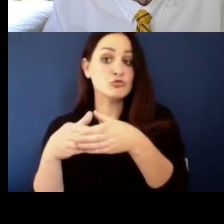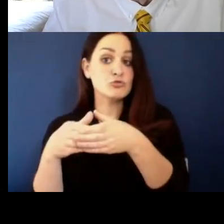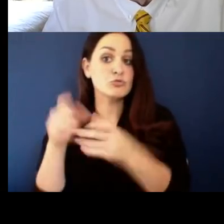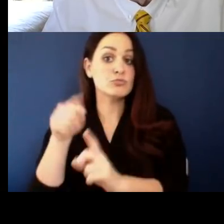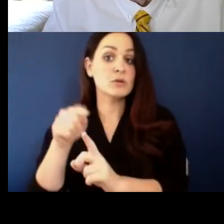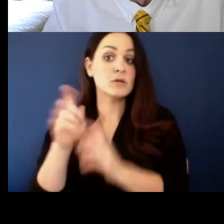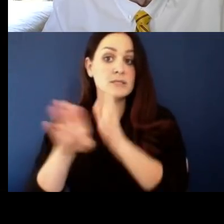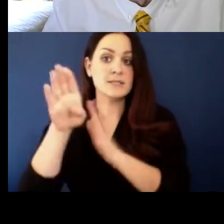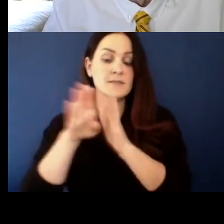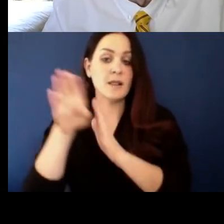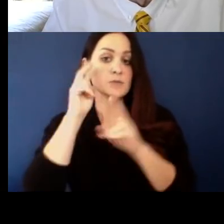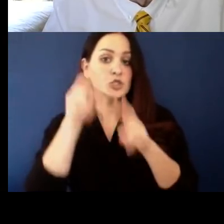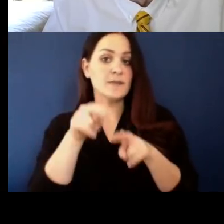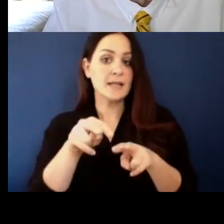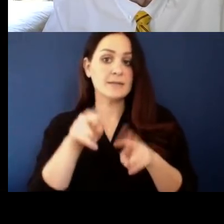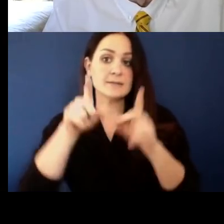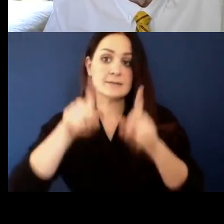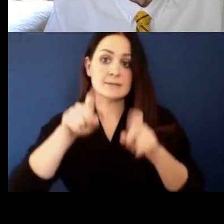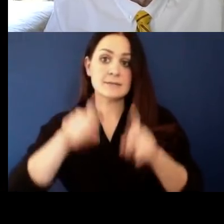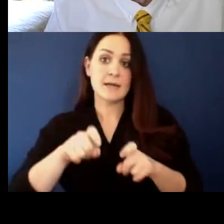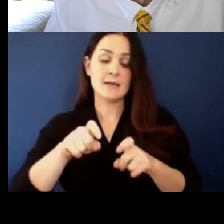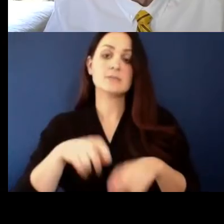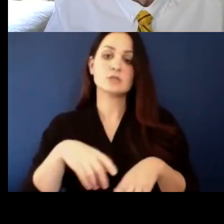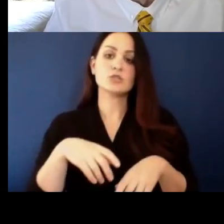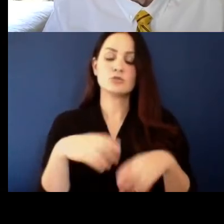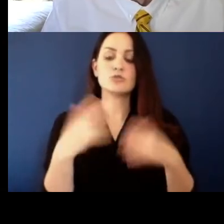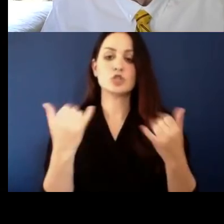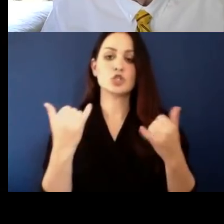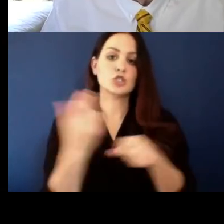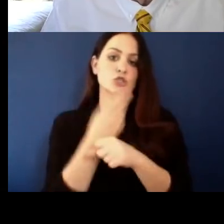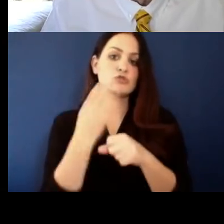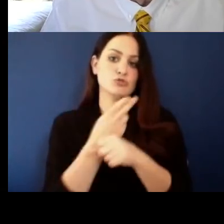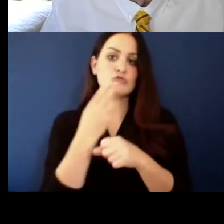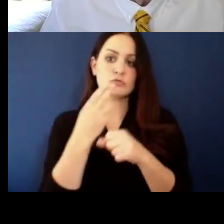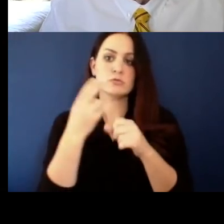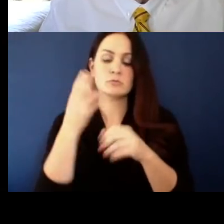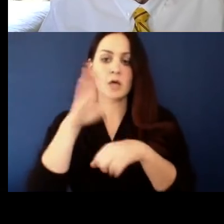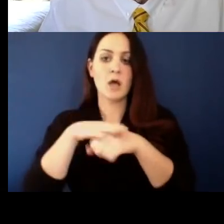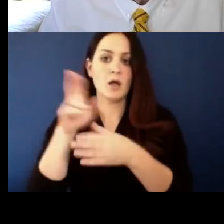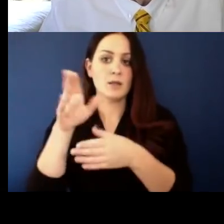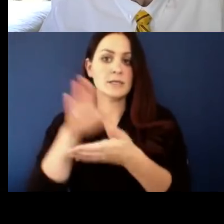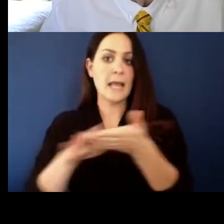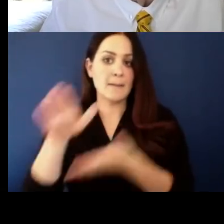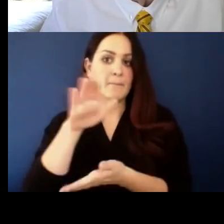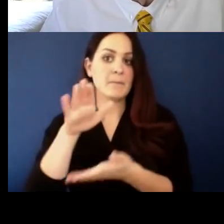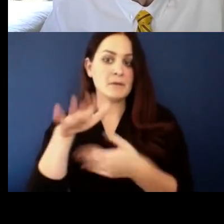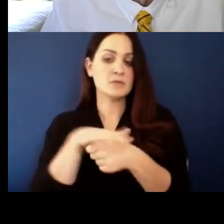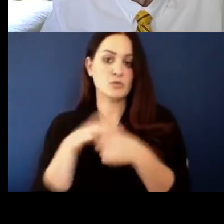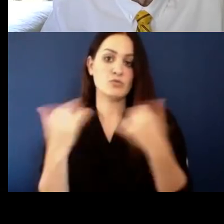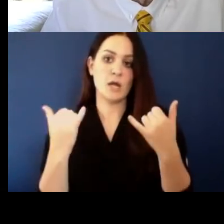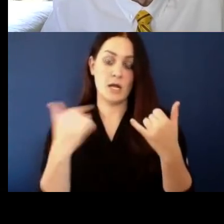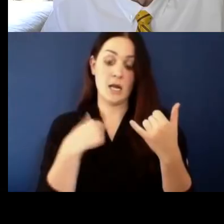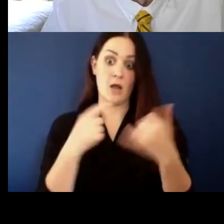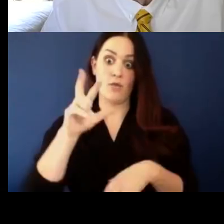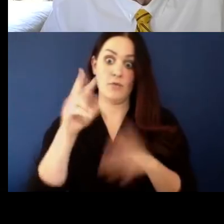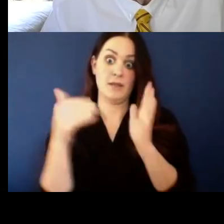developed a surveillance test, which is currently being used on campus. It's just ramping up to full speed. Currently doing 3,000